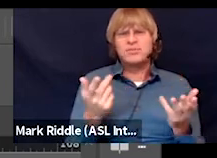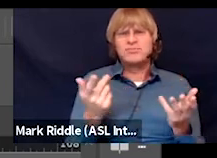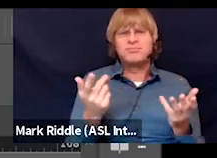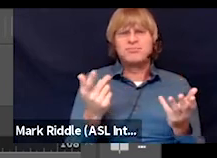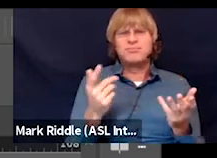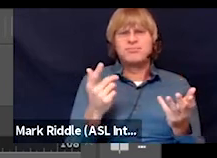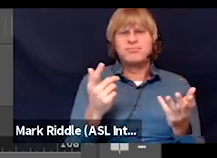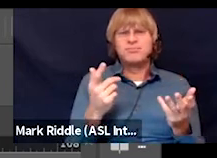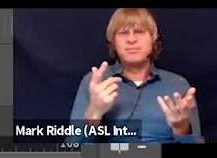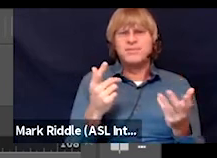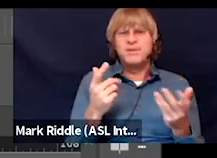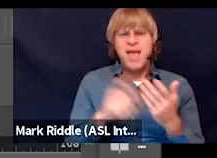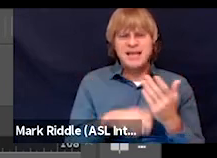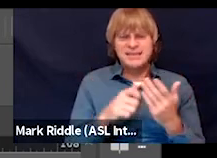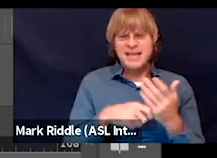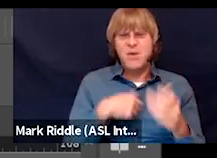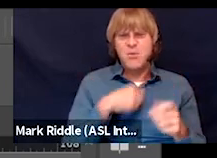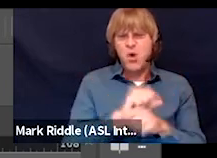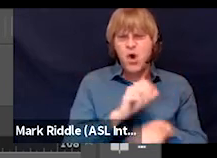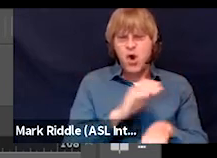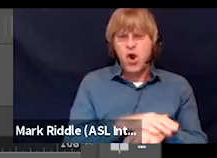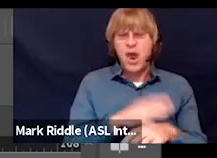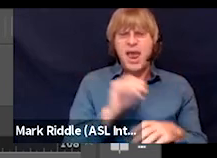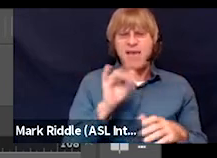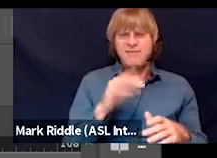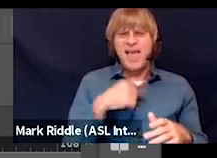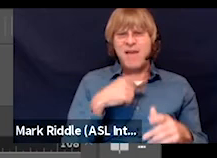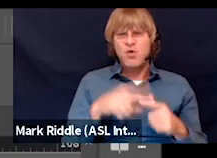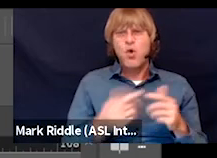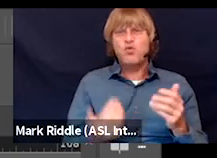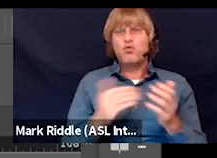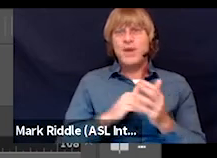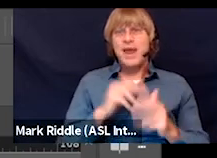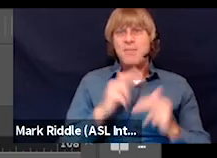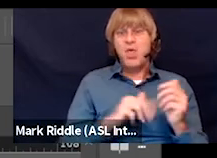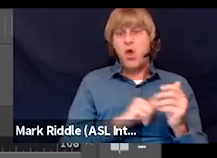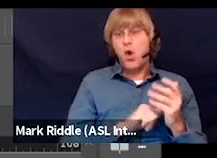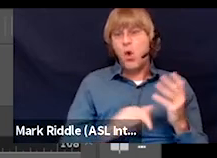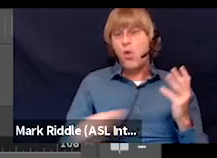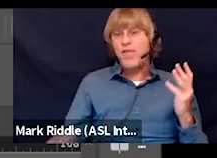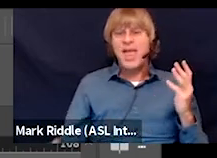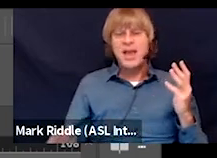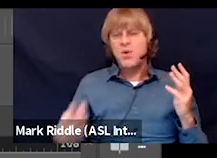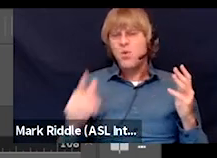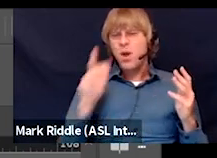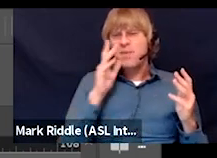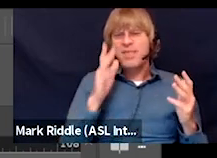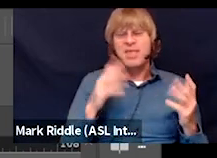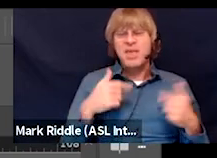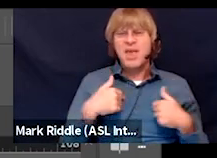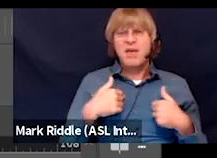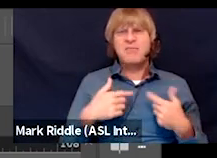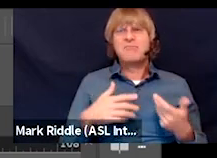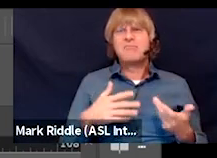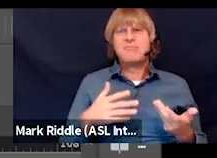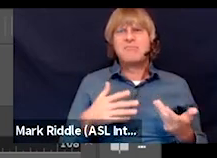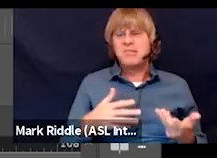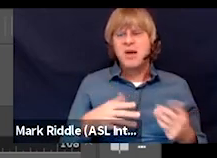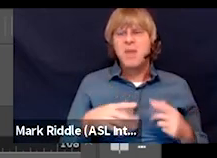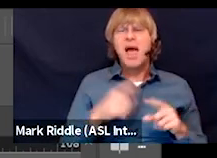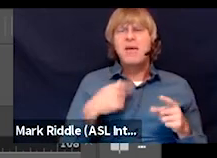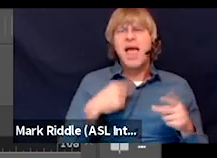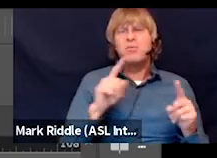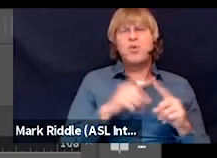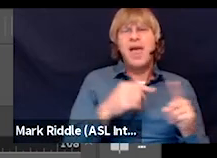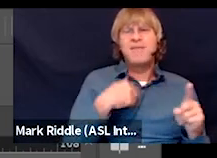a magazine I was working on, and if I'd had to rebuild the entire thing, it would have been the death knell. But I was able to